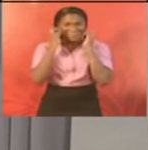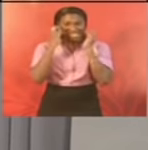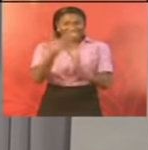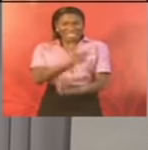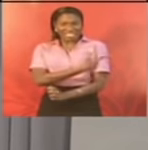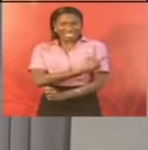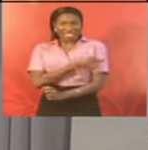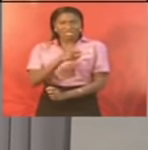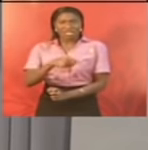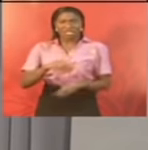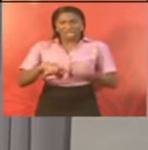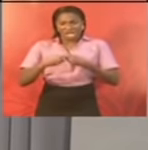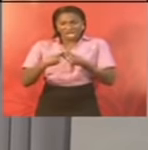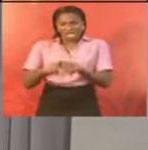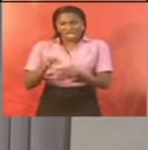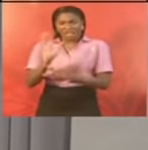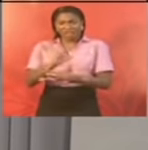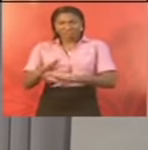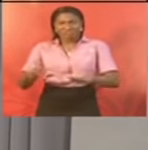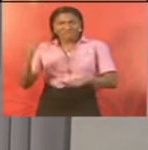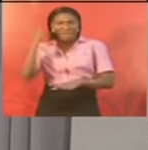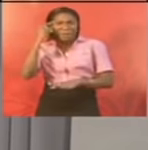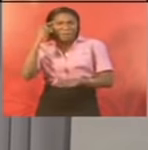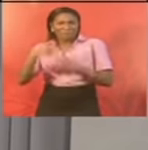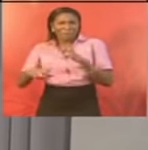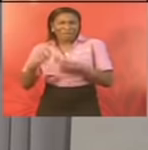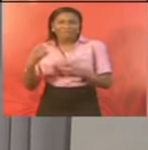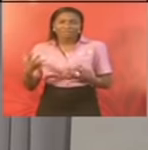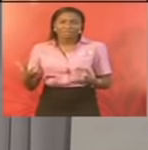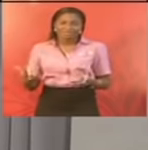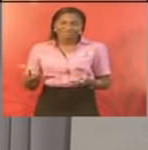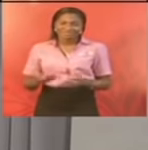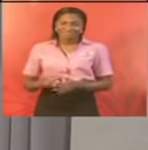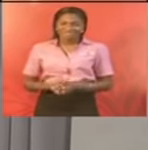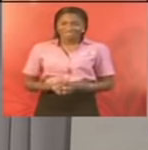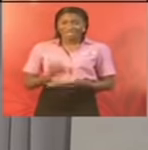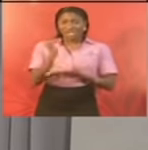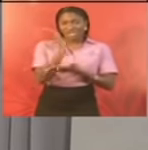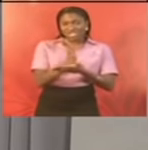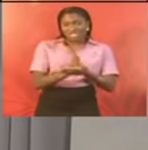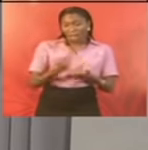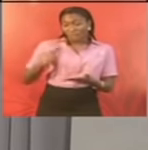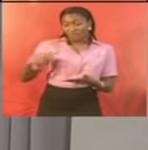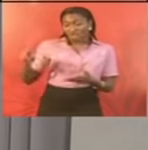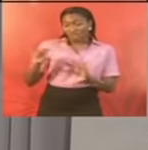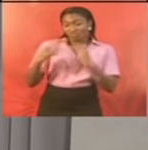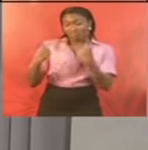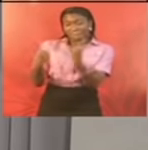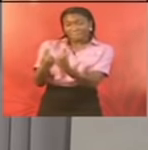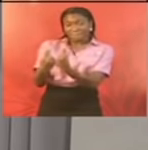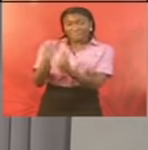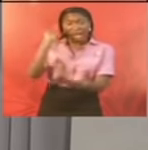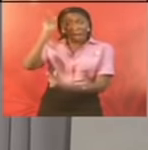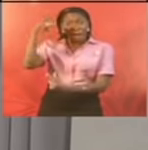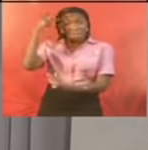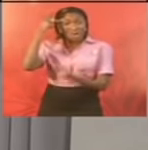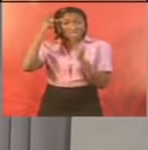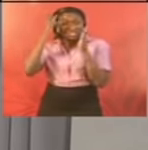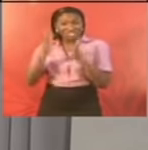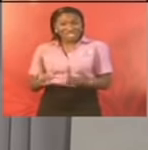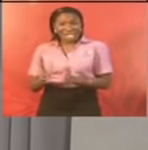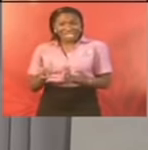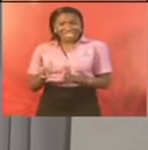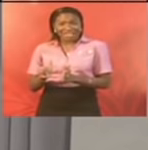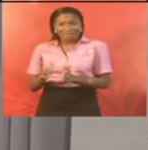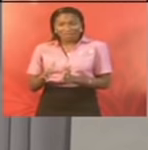That was picked up by some religious groups, some politicians, and unfortunately made it shows to